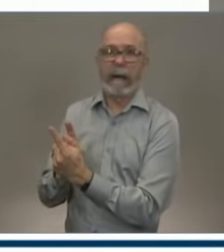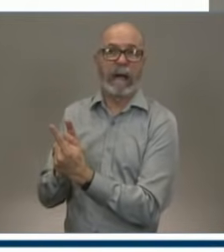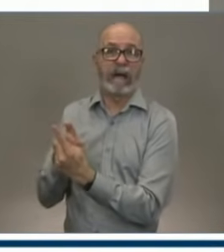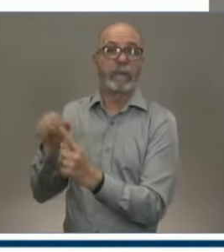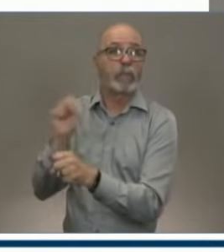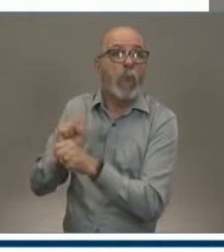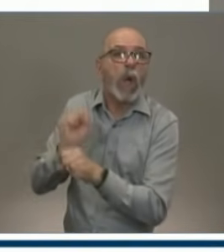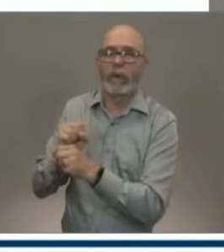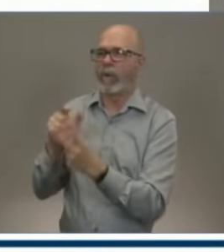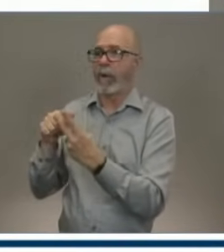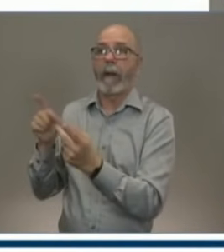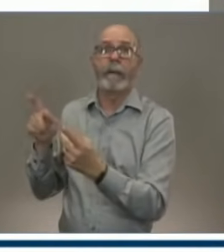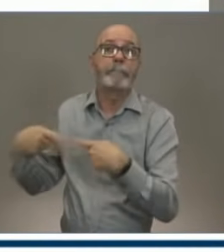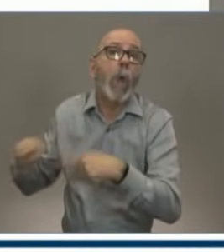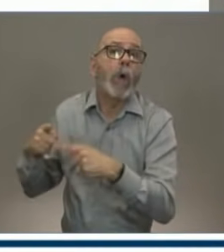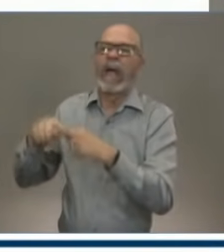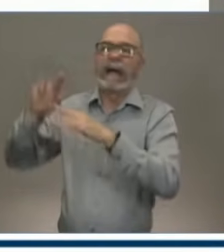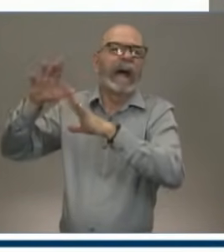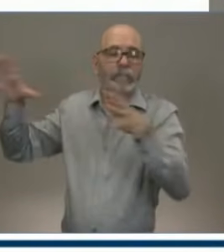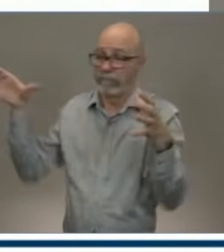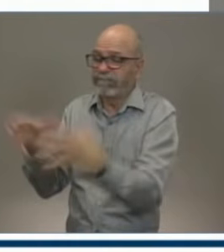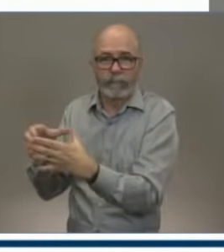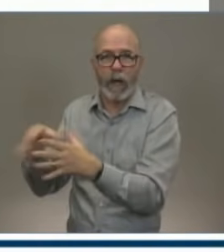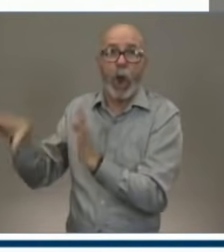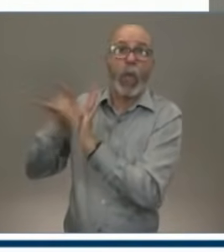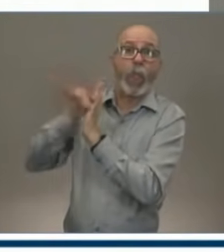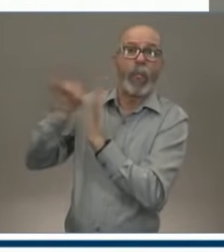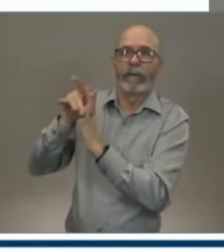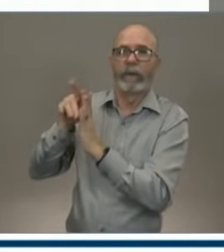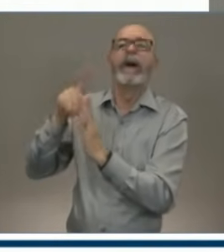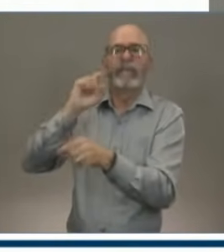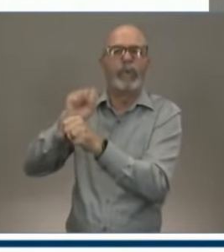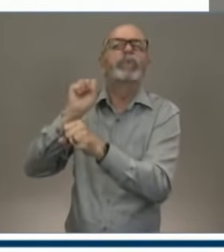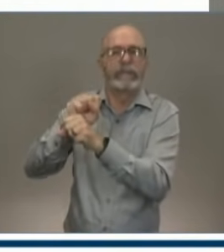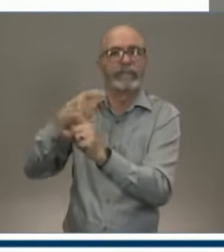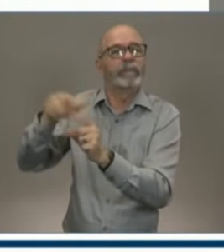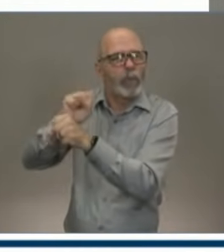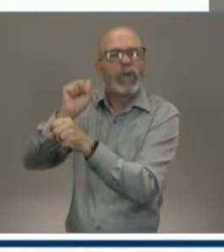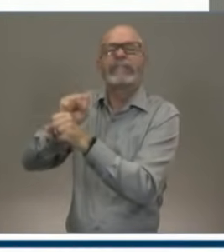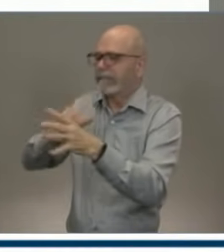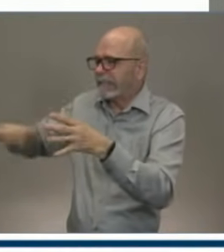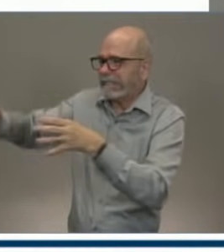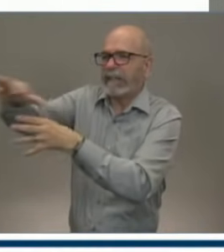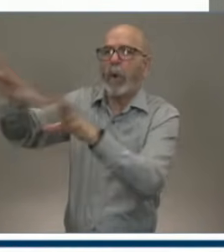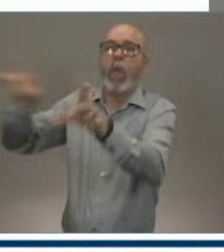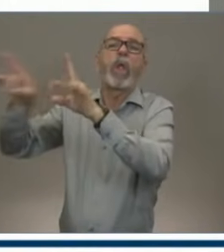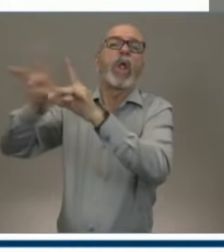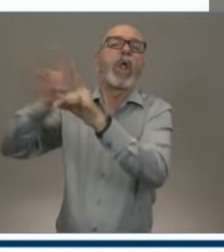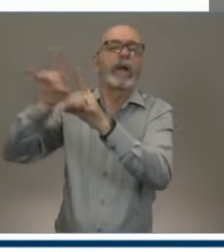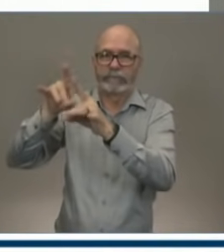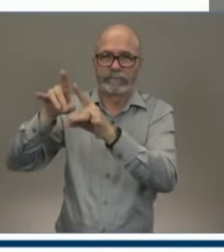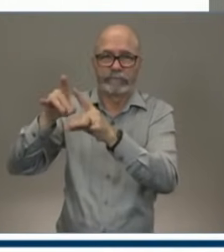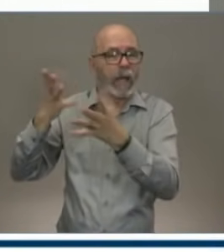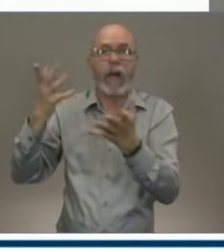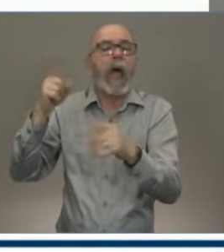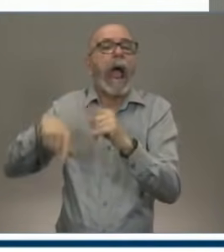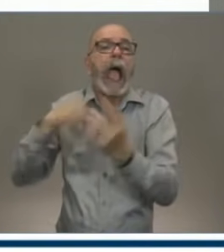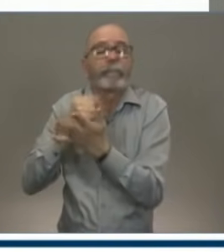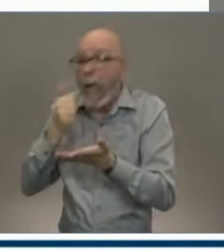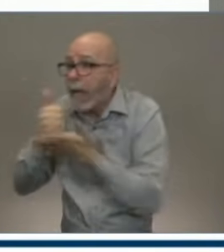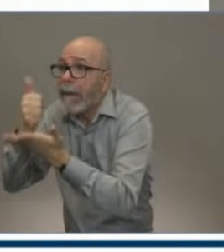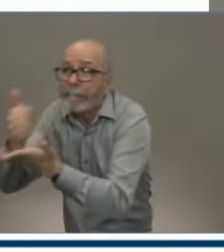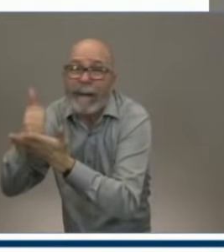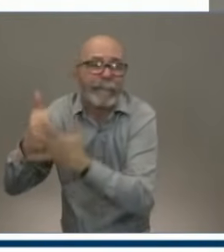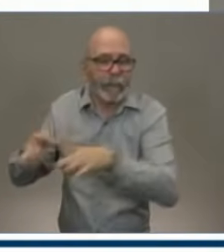also continuing with our pop-up sites around the province. And as I said earlier this week, those are because of the